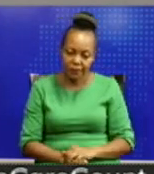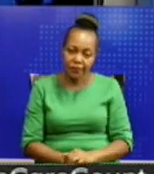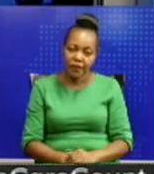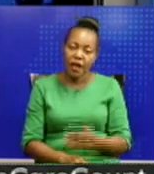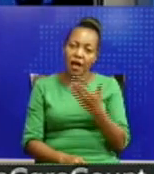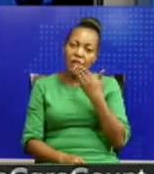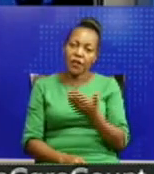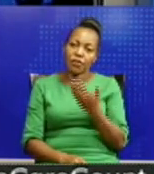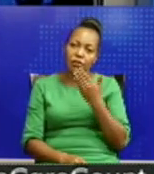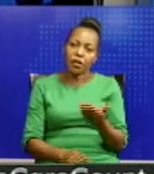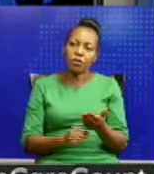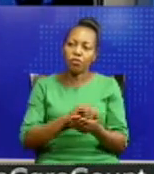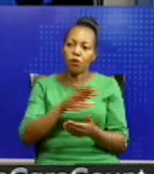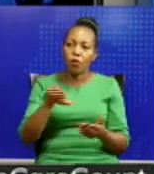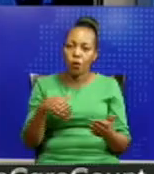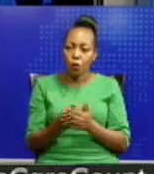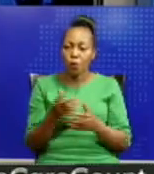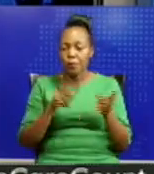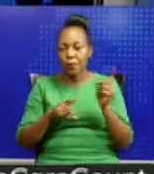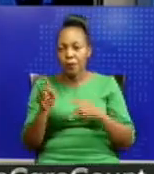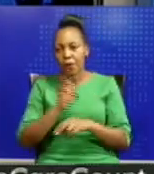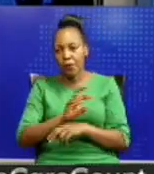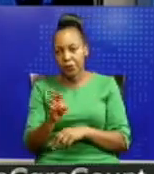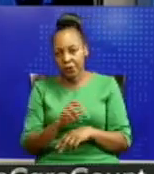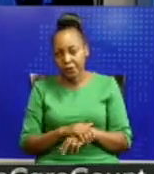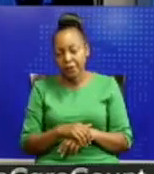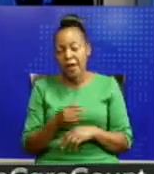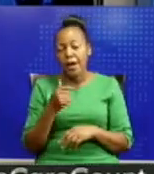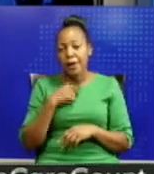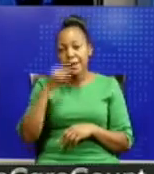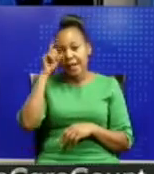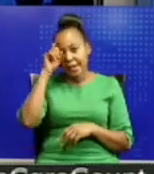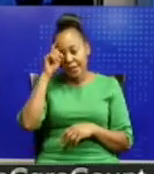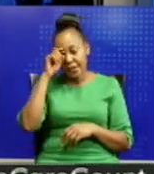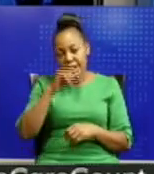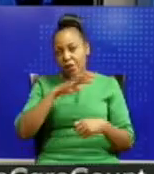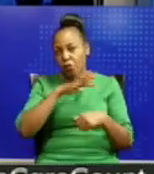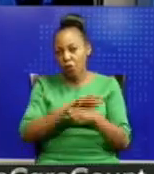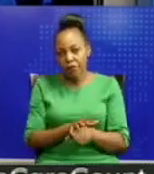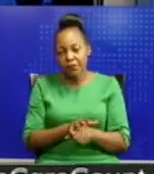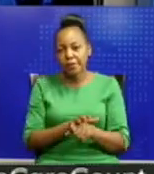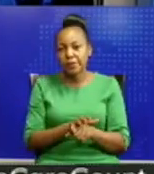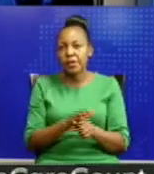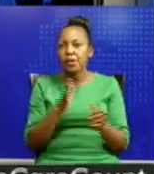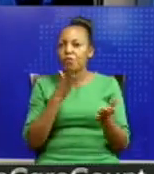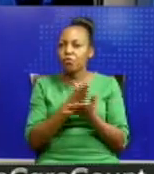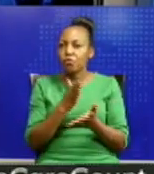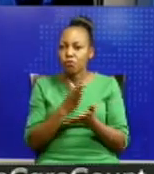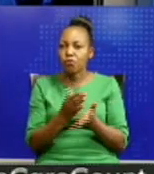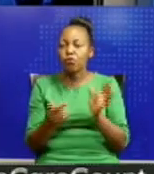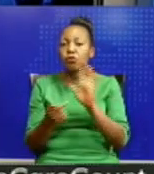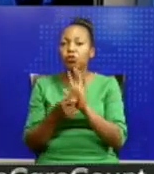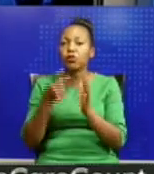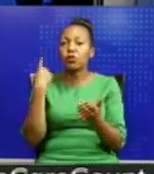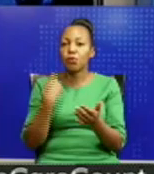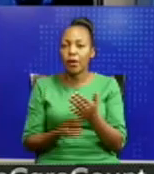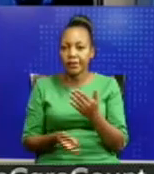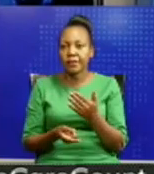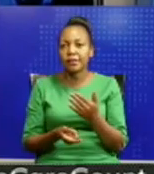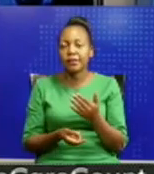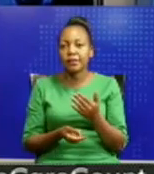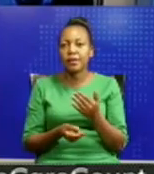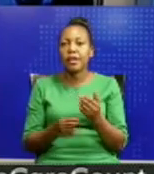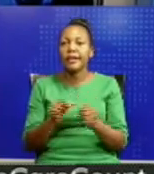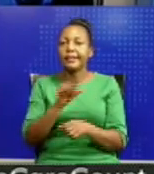very much, Romeo, and thank you very much, viewers. I think the COVID-19 pandemic has really revealed, it has